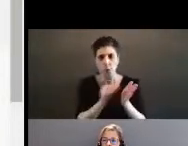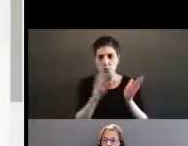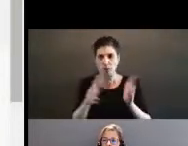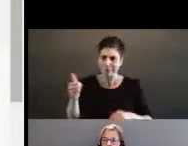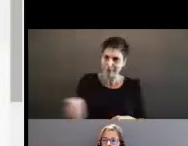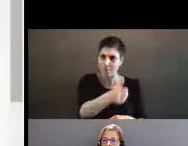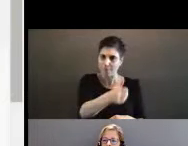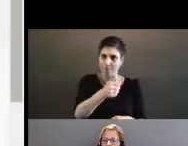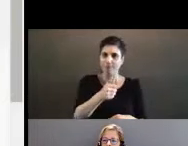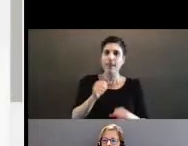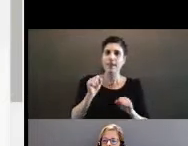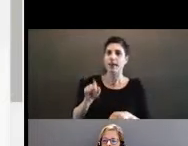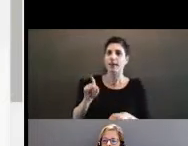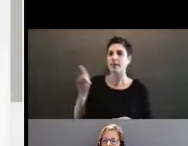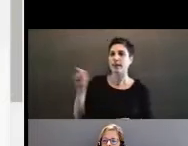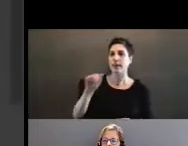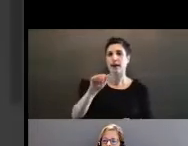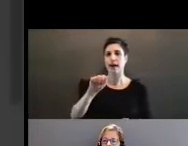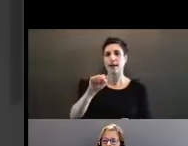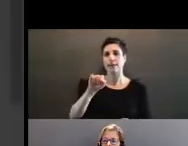the Assign button.